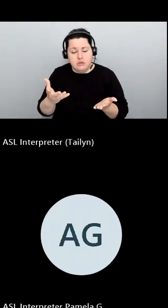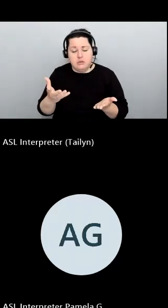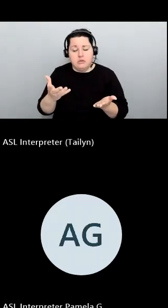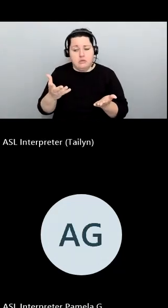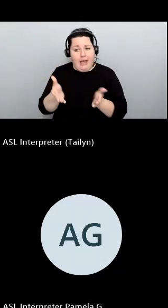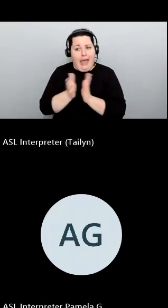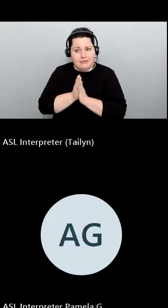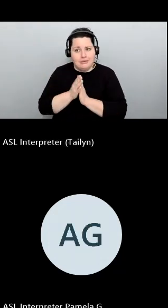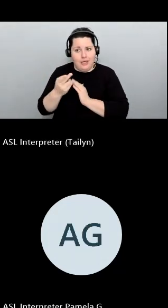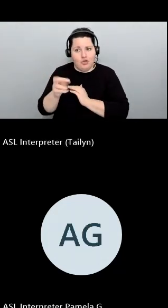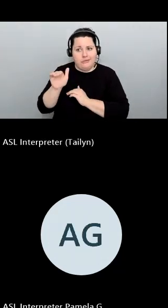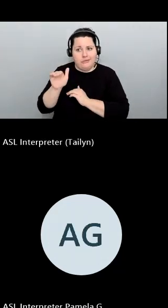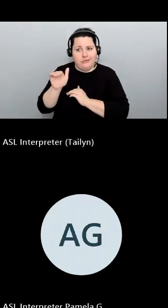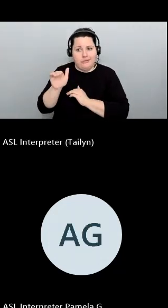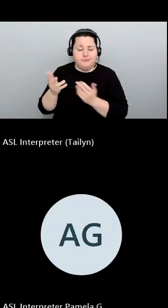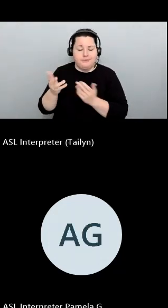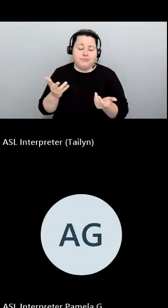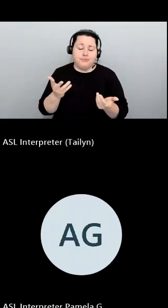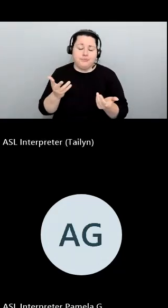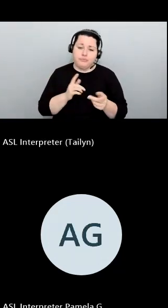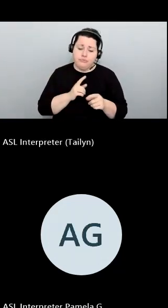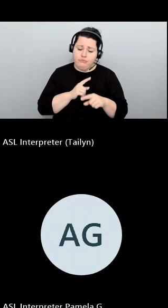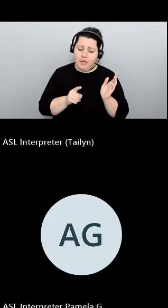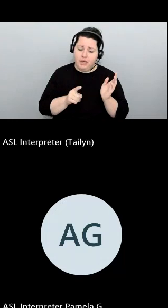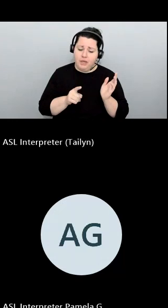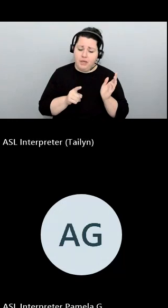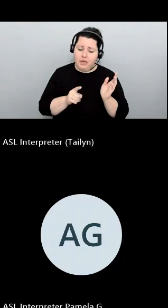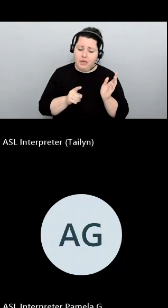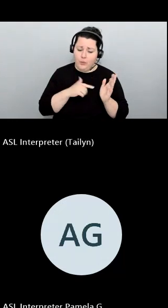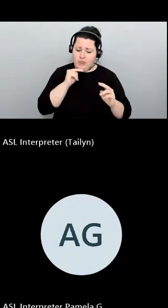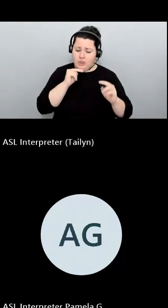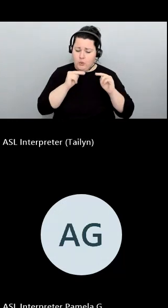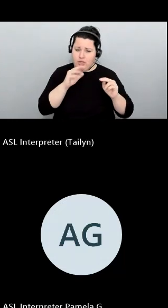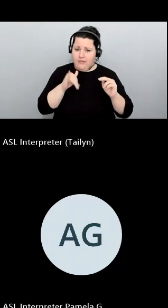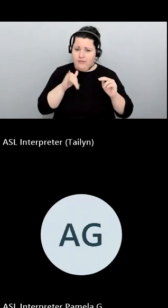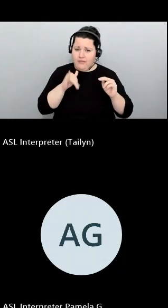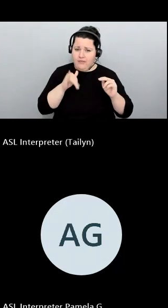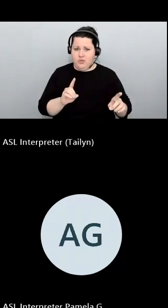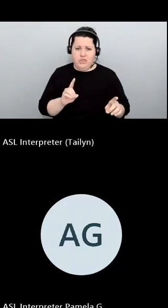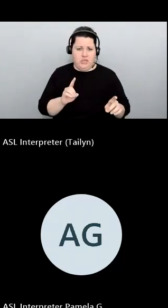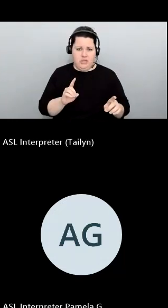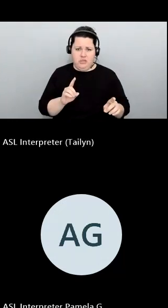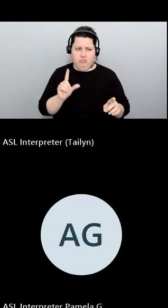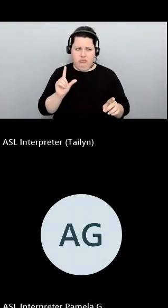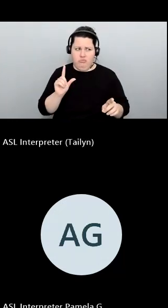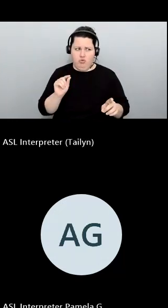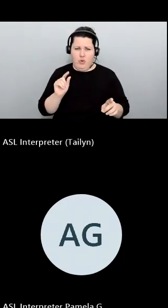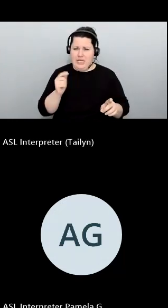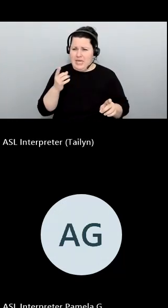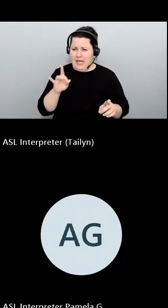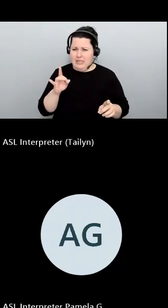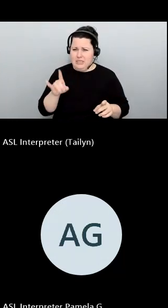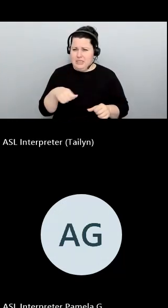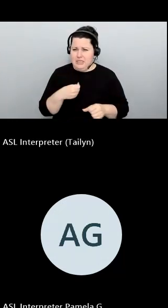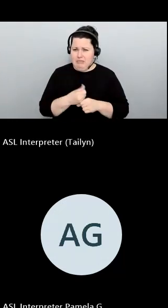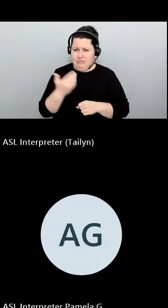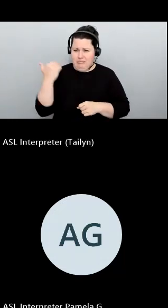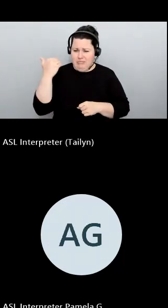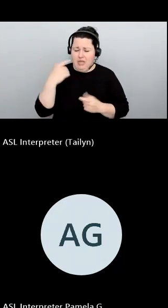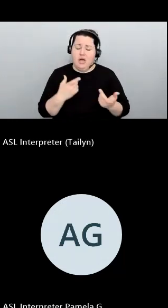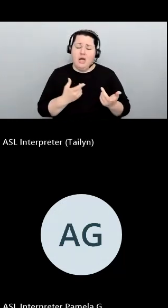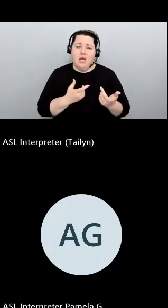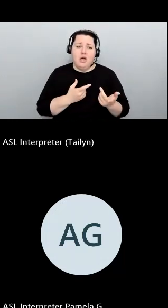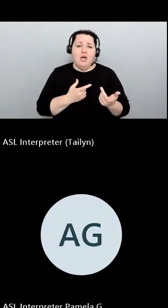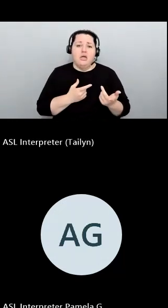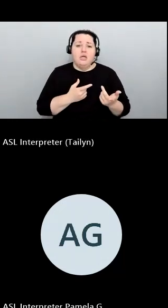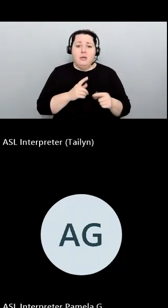definitely ask HR. But essentially, this is something we negotiated during our like 2018 contract, something like that. But